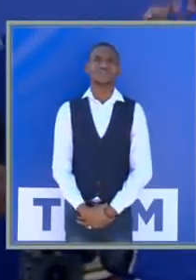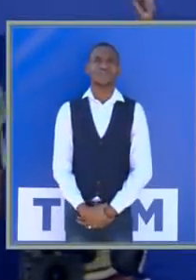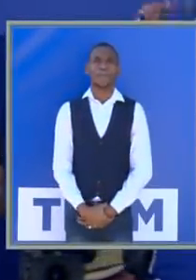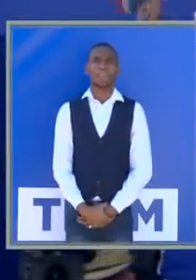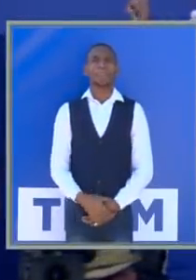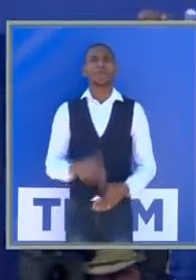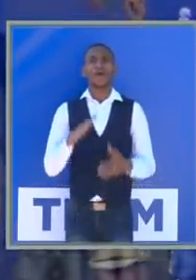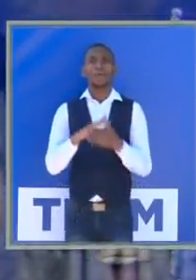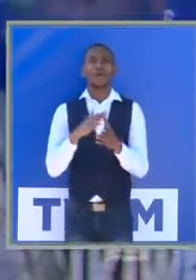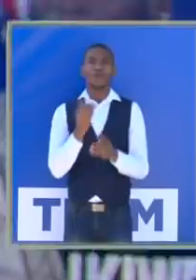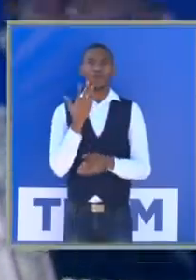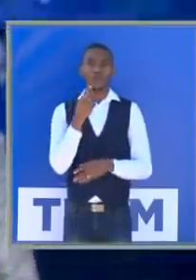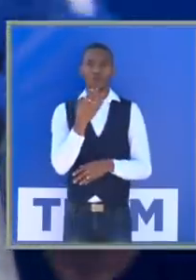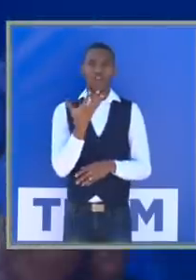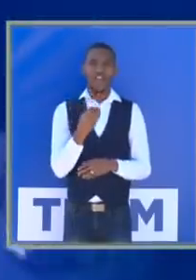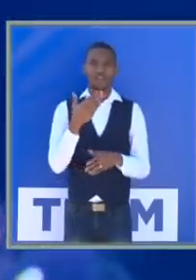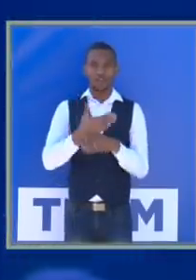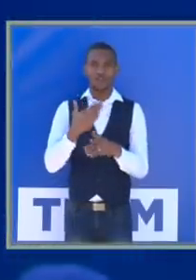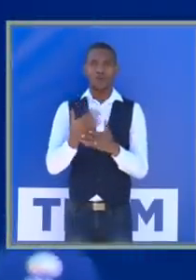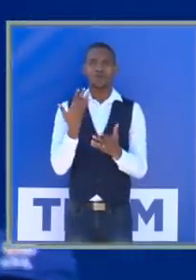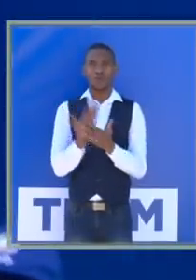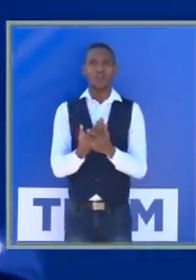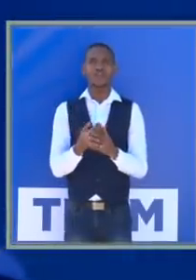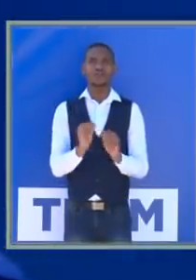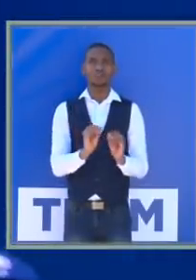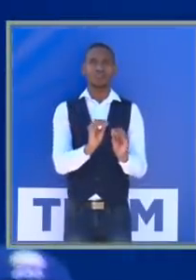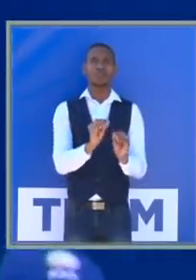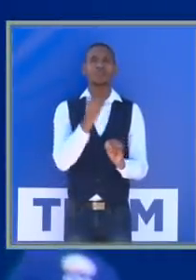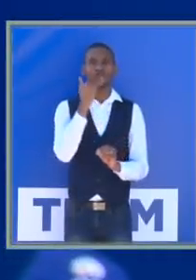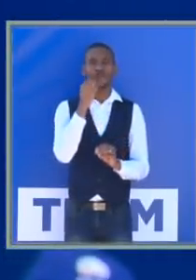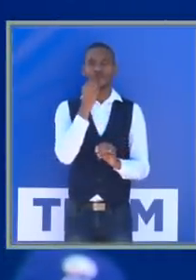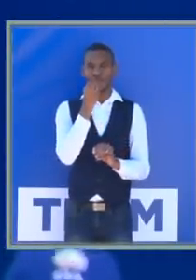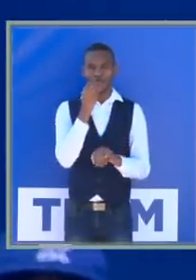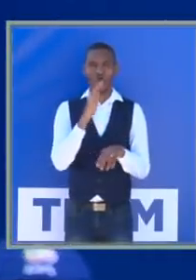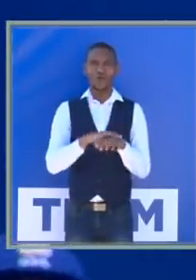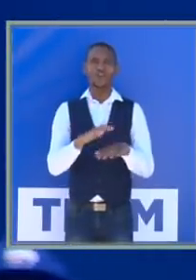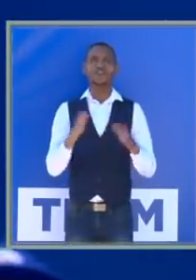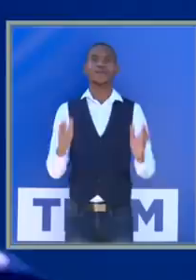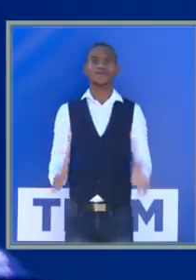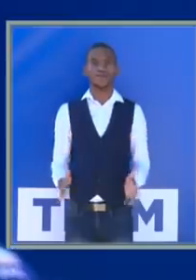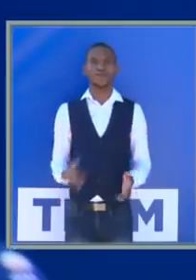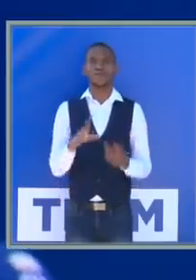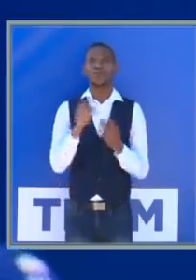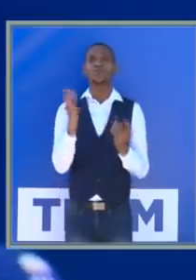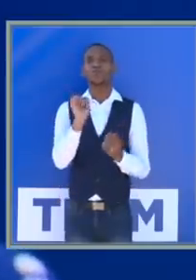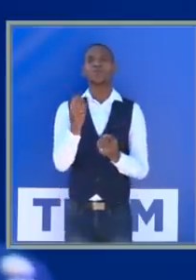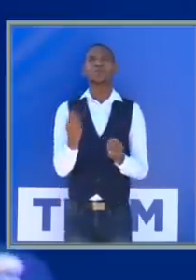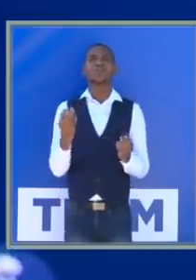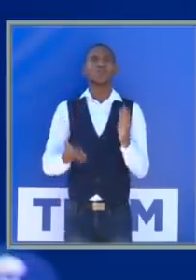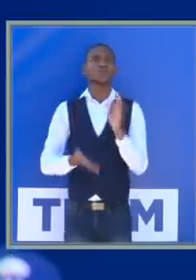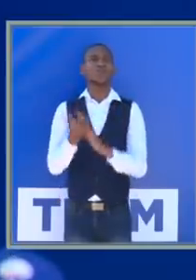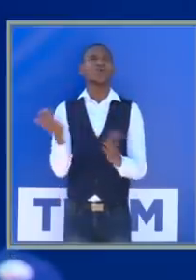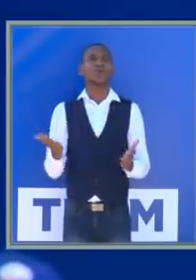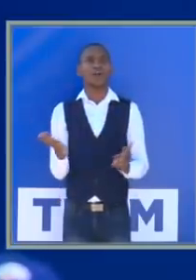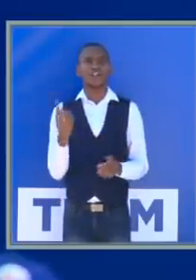Because when you have a job, you can put food on the table. You can choose where your kid's gonna go. And I'm here to say,